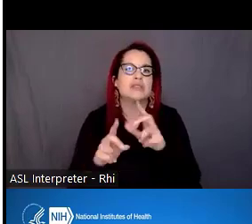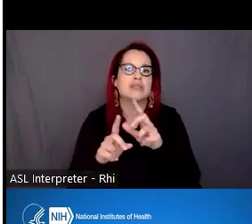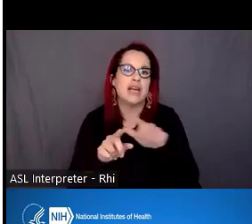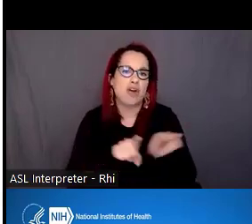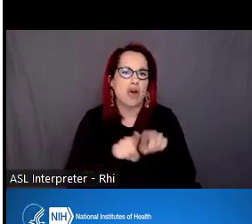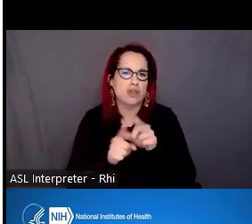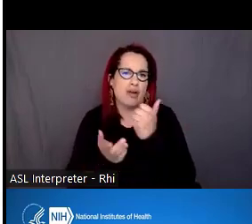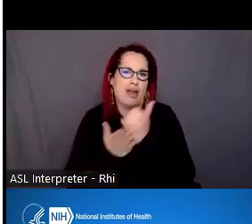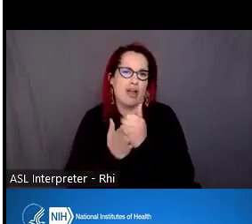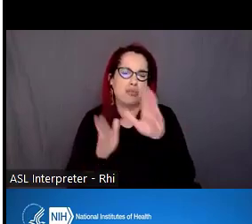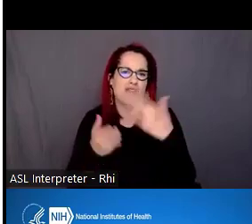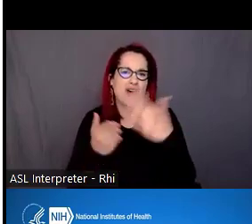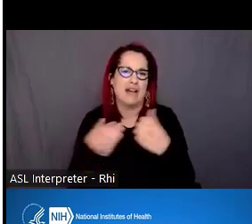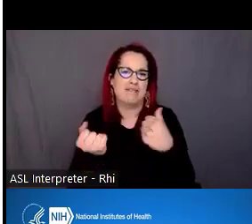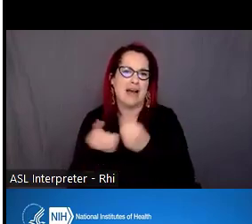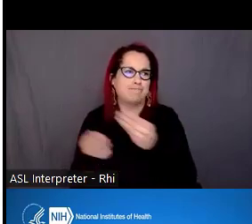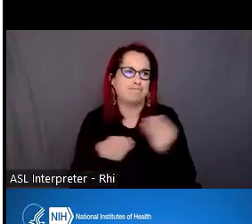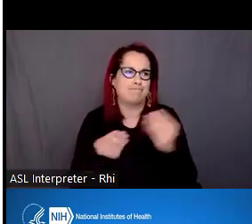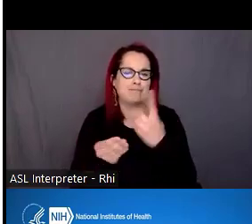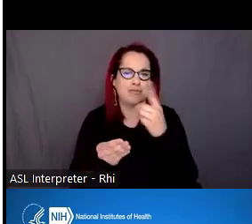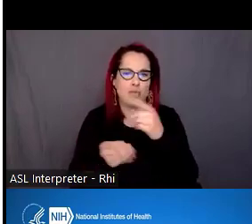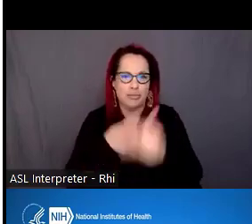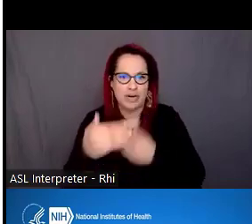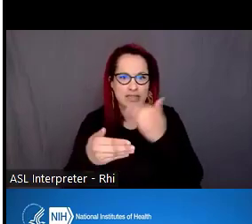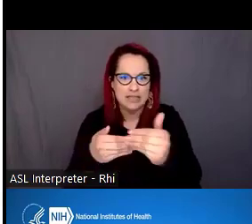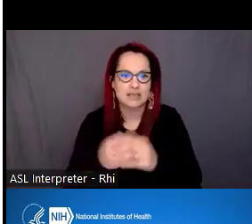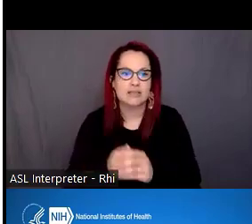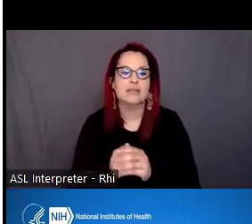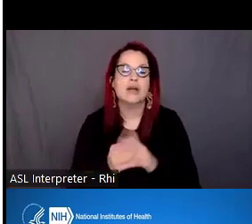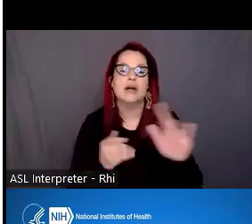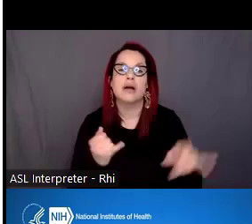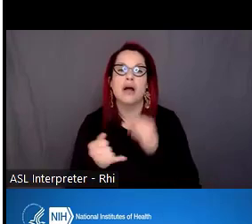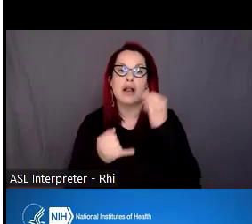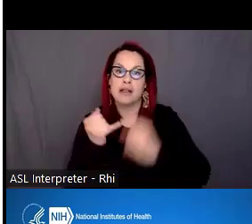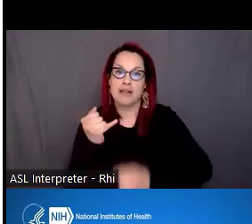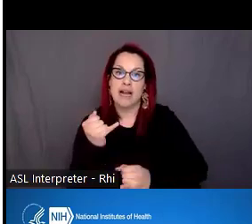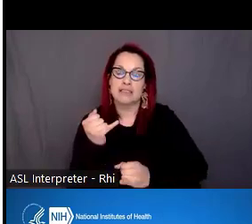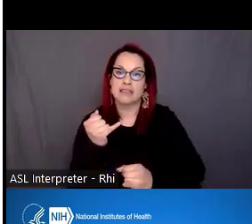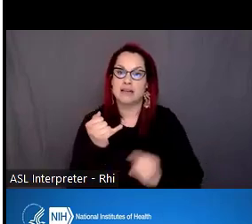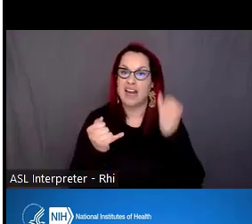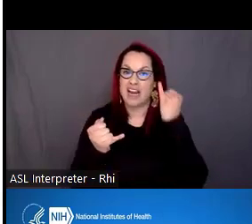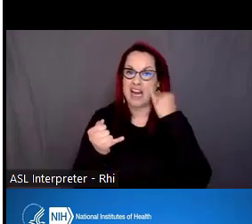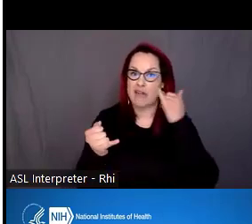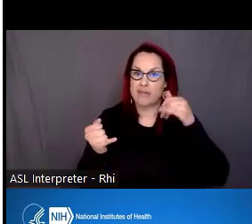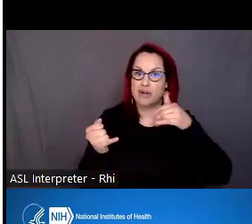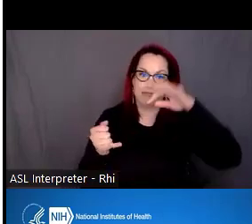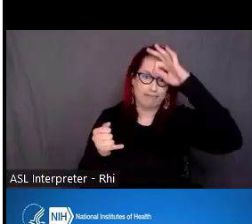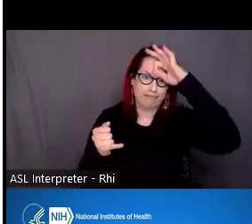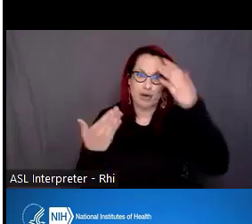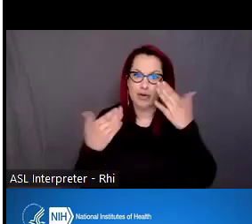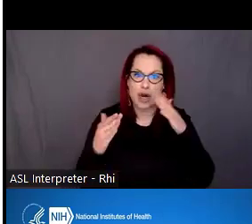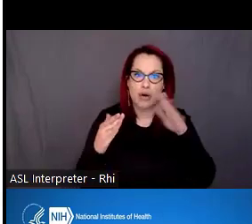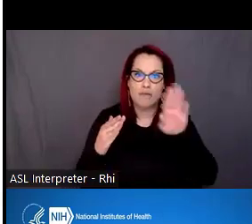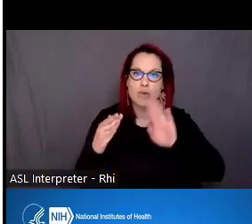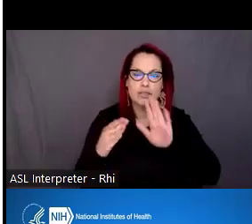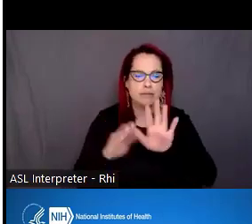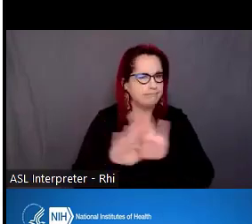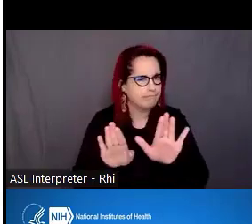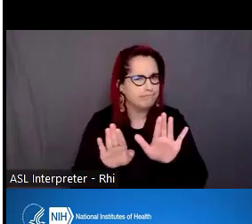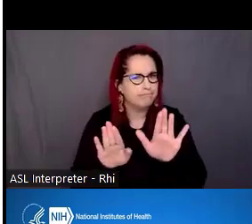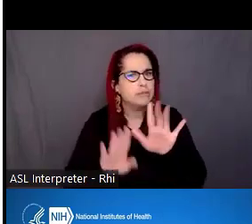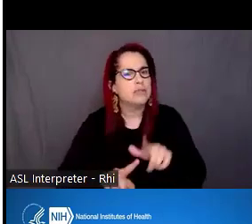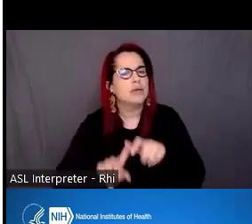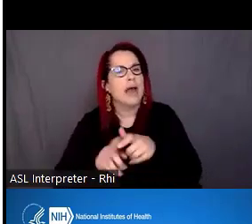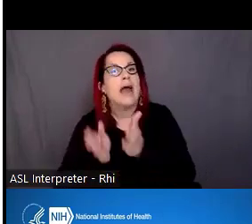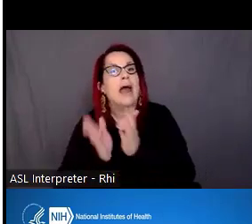conduits. And then I think lastly, and most importantly, is if you don't know, don't get frustrated, ask. Ask early. And we do